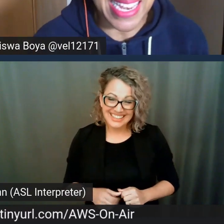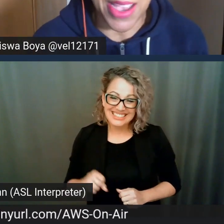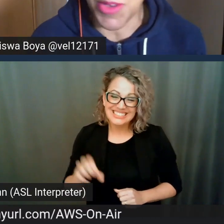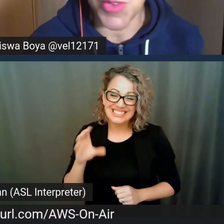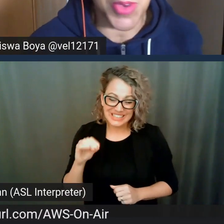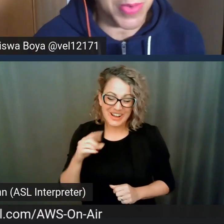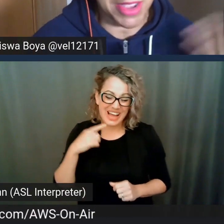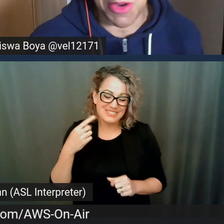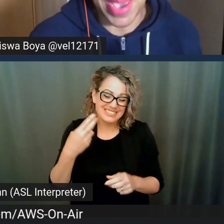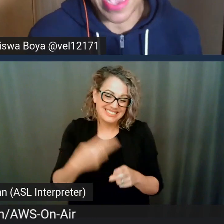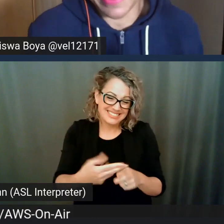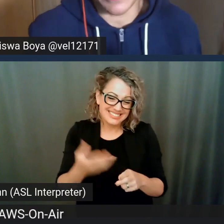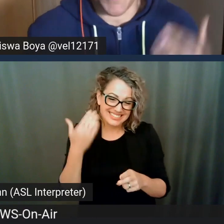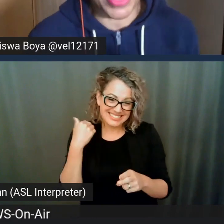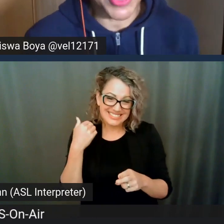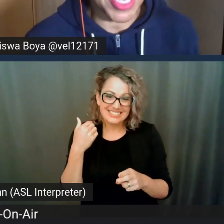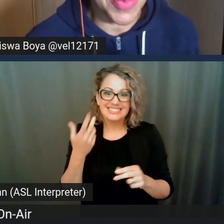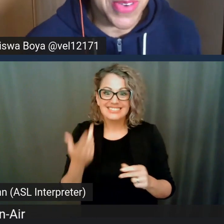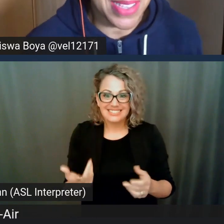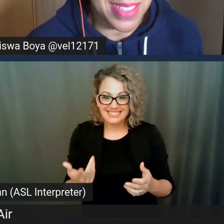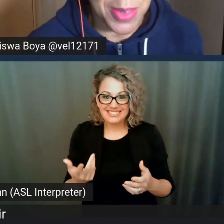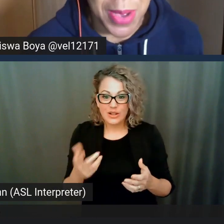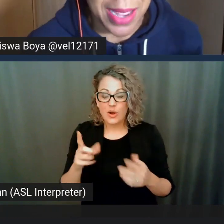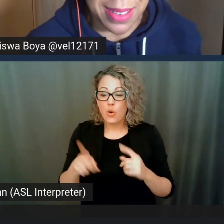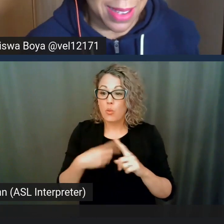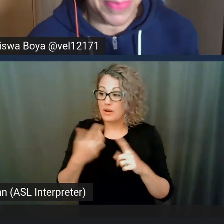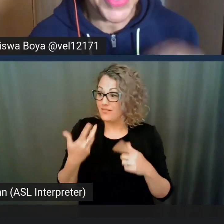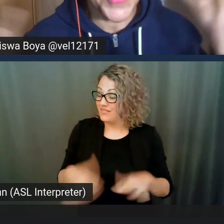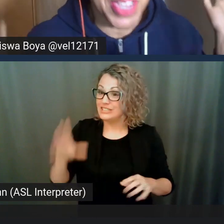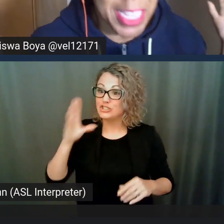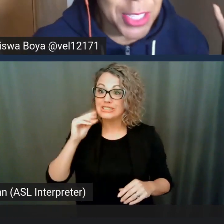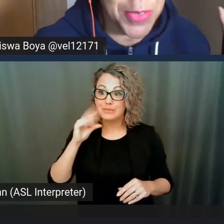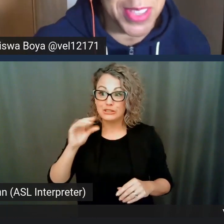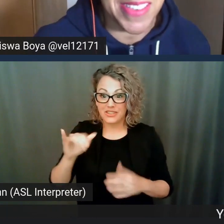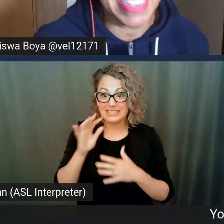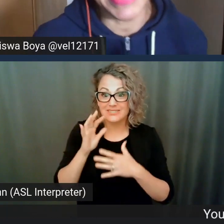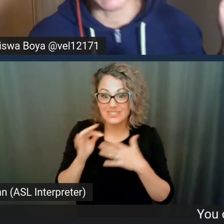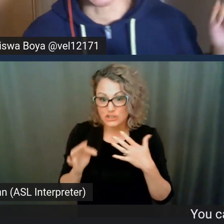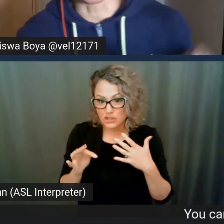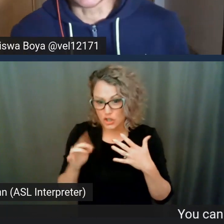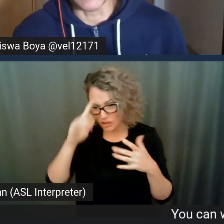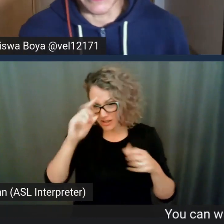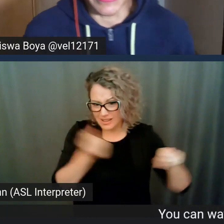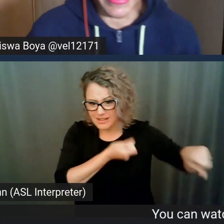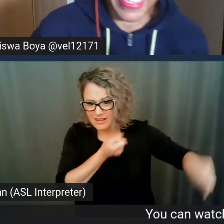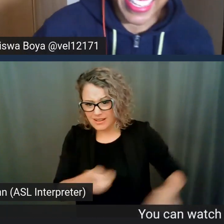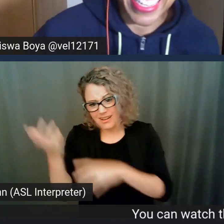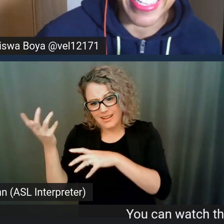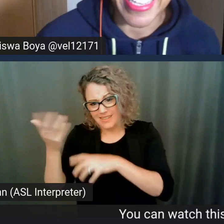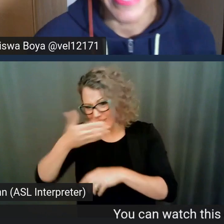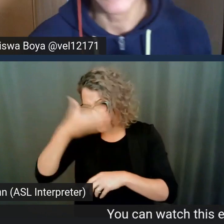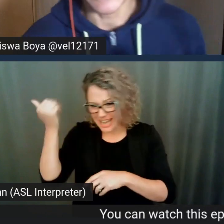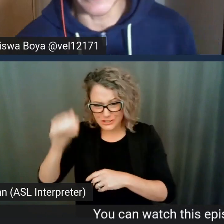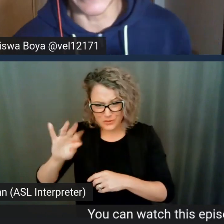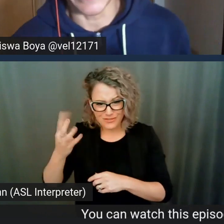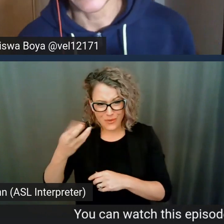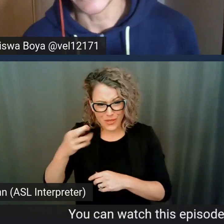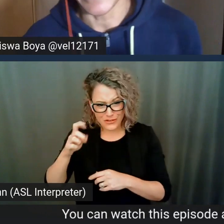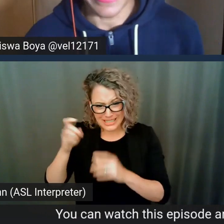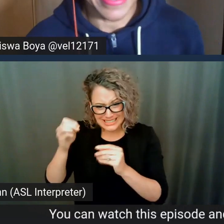way. I think that's what you were saying earlier. You won't want to go back. It's like once you experience this Exactly. vibe, Forget your fourth grade teacher.